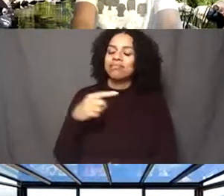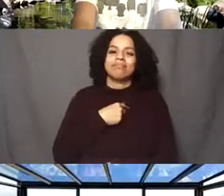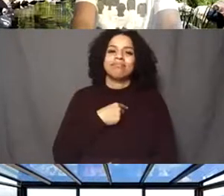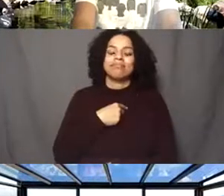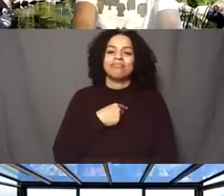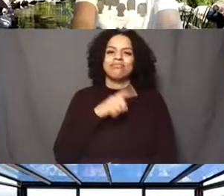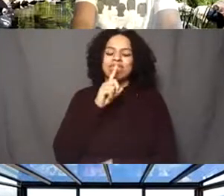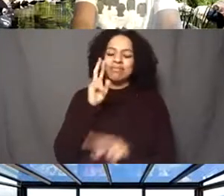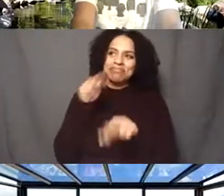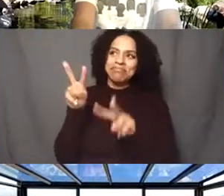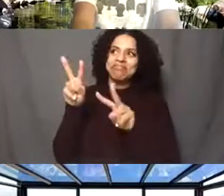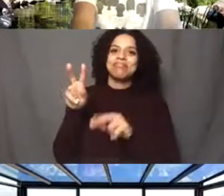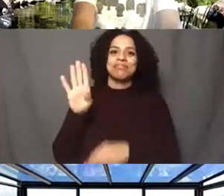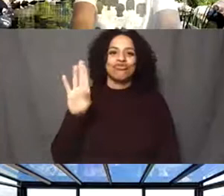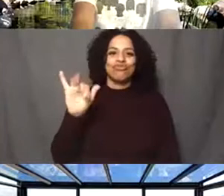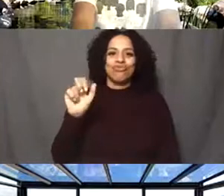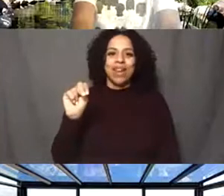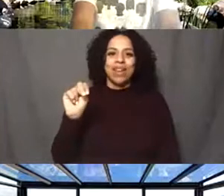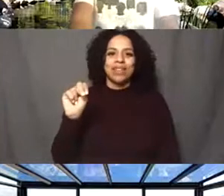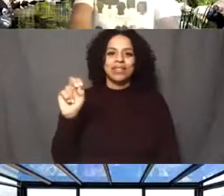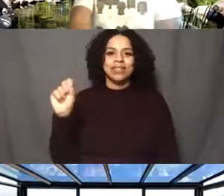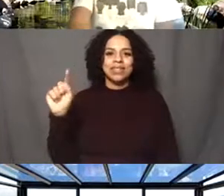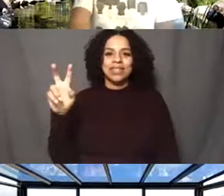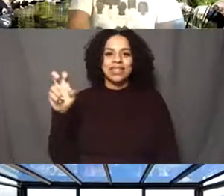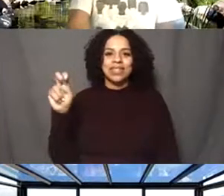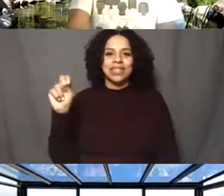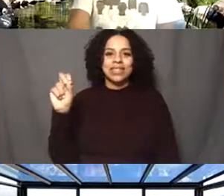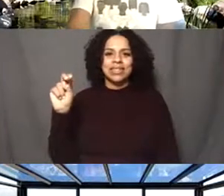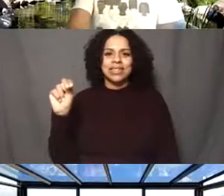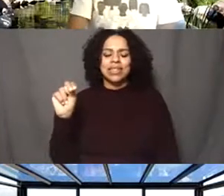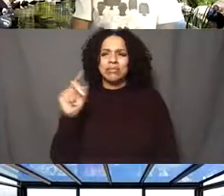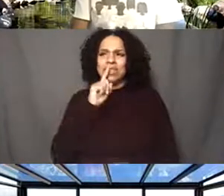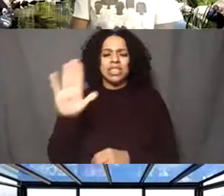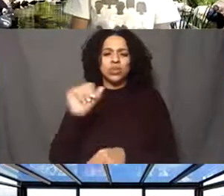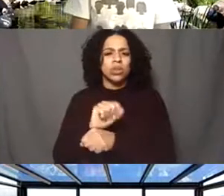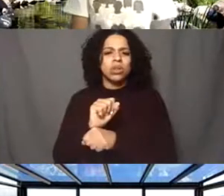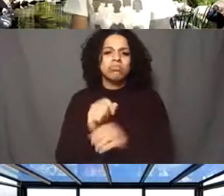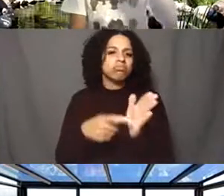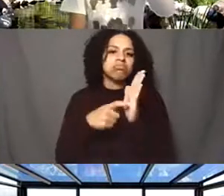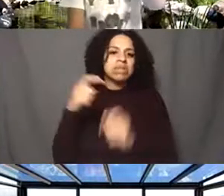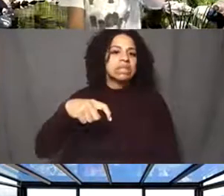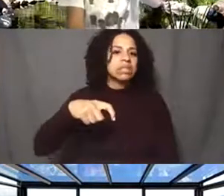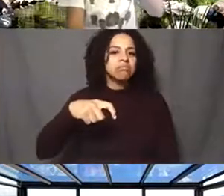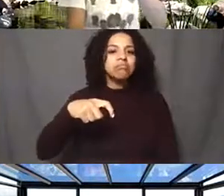Stevenson and the critically important work that he's doing. In some ways, I really see him